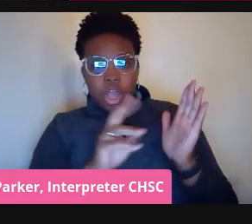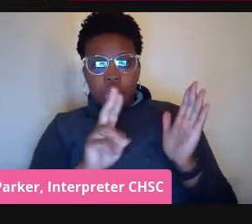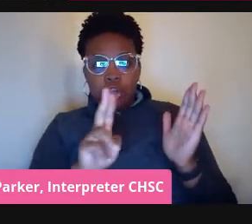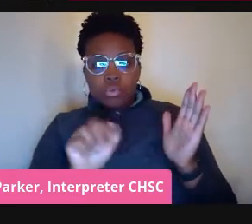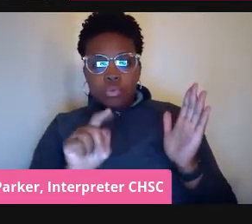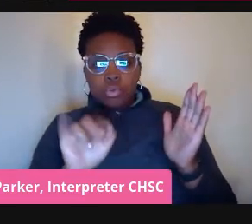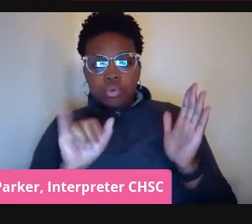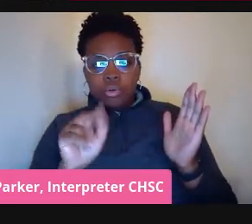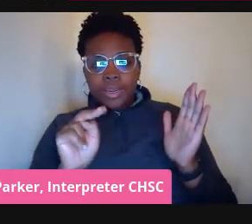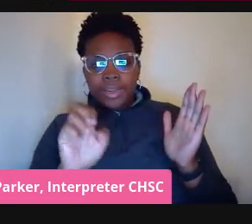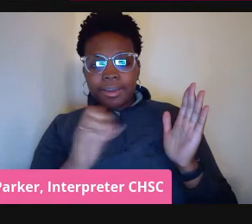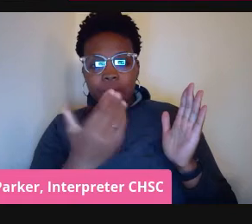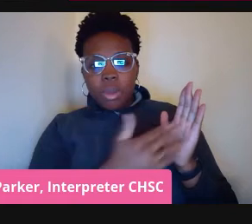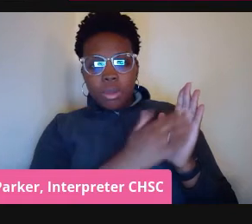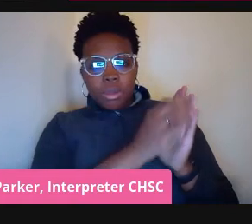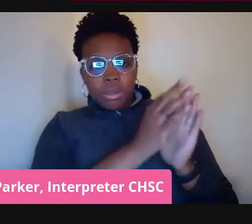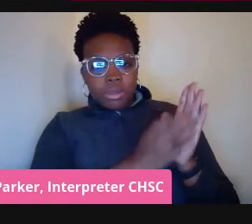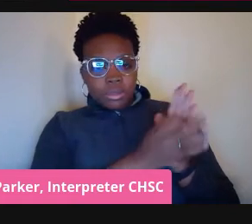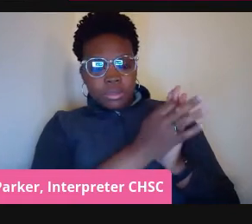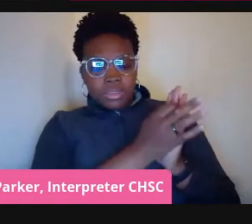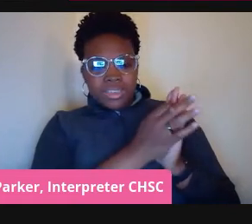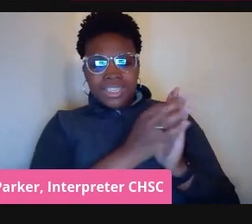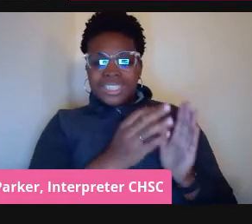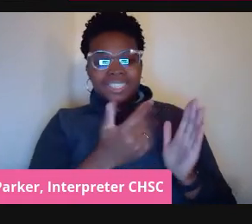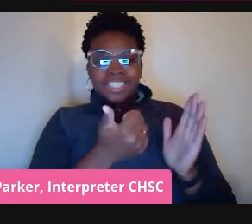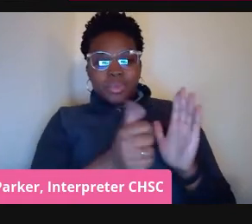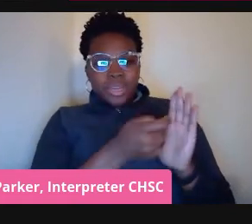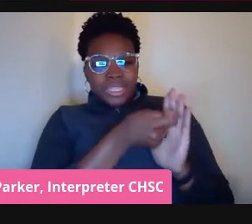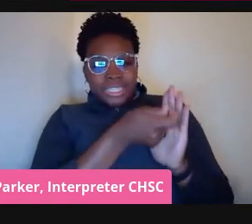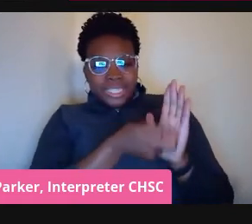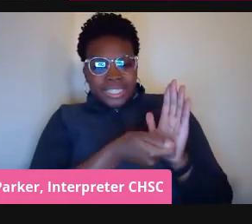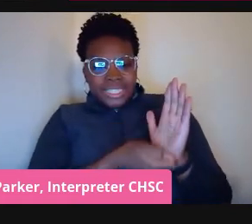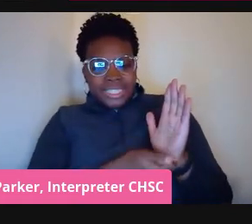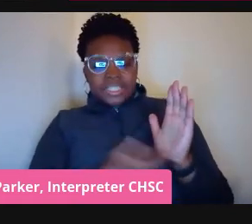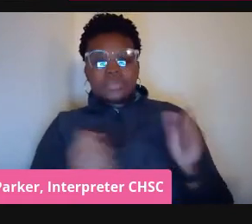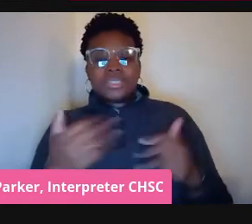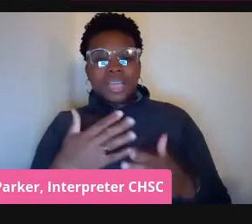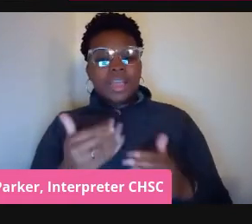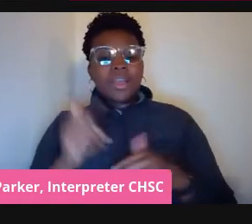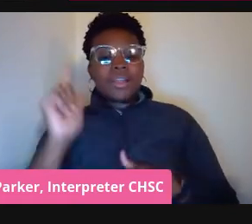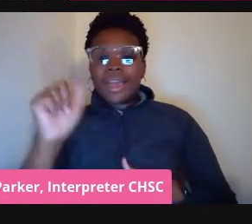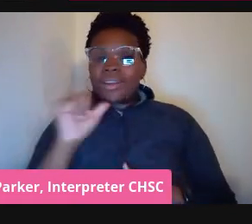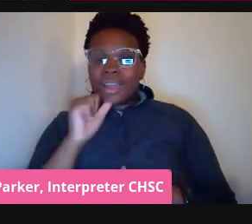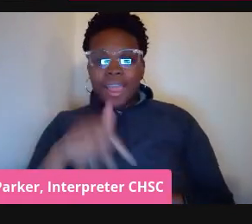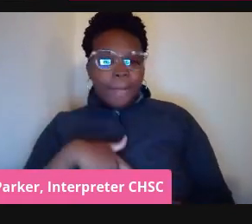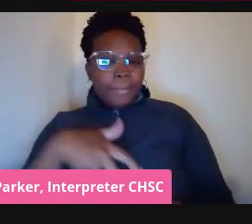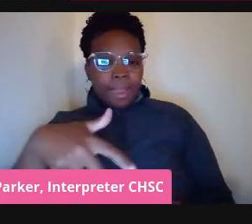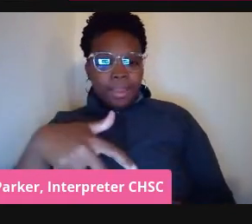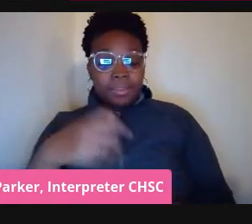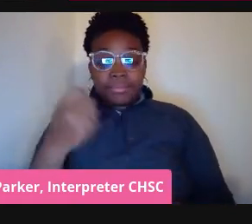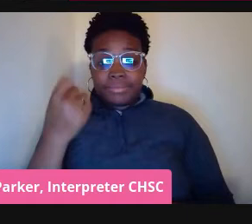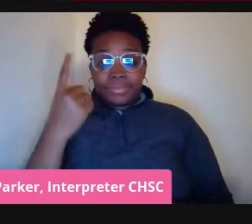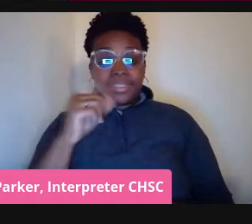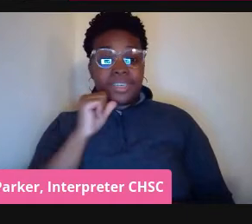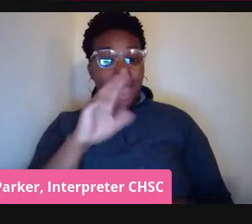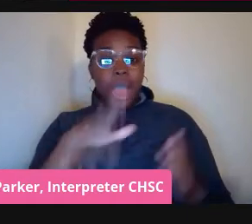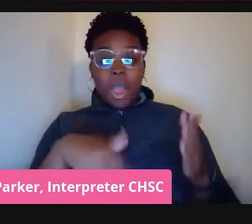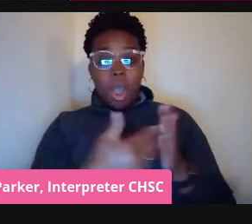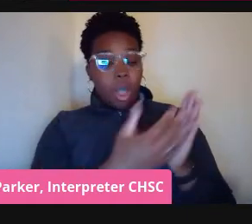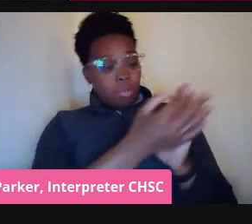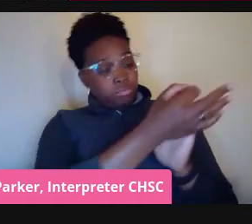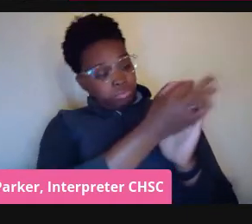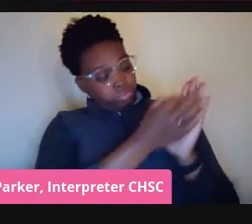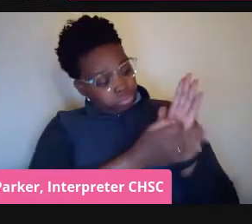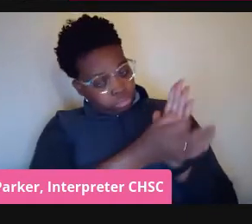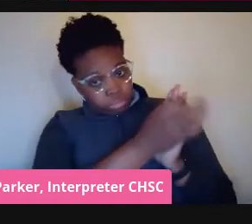able to carry a child later. So she didn't want to remove any of the fibroids, even though not all of them were in my uterine wall. So while